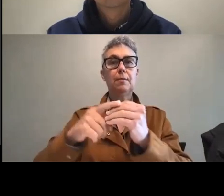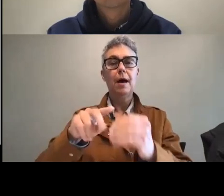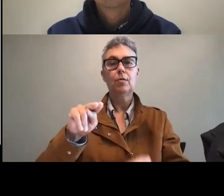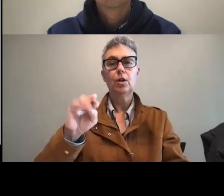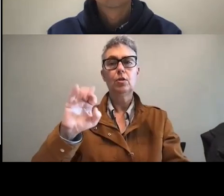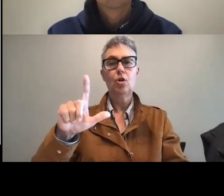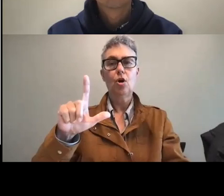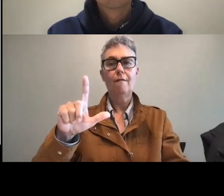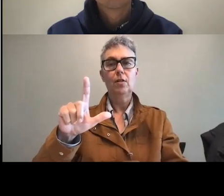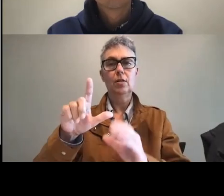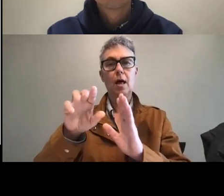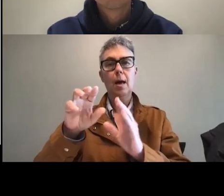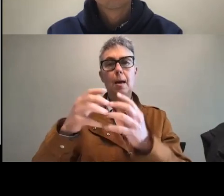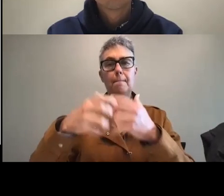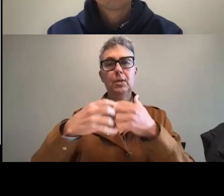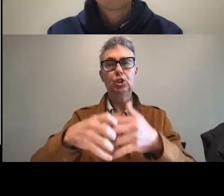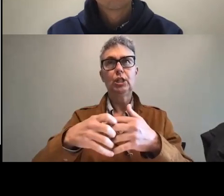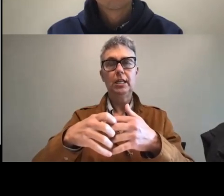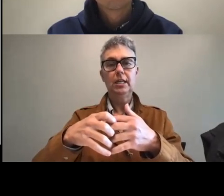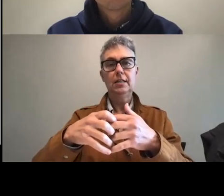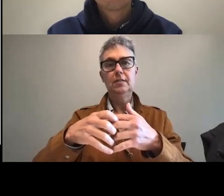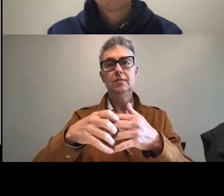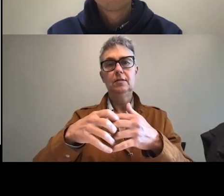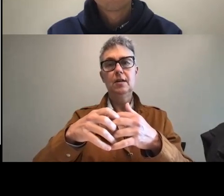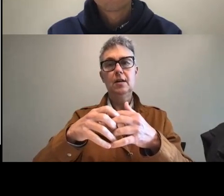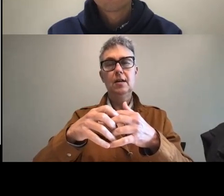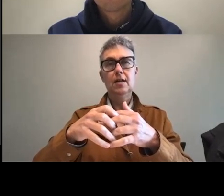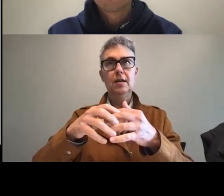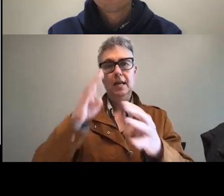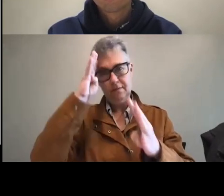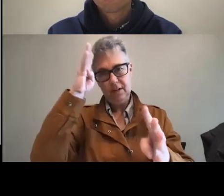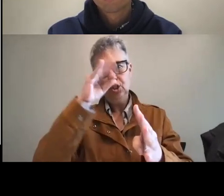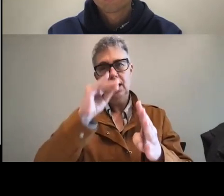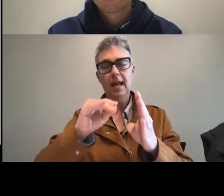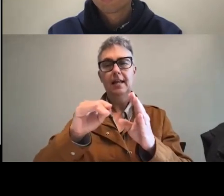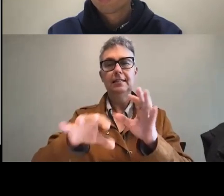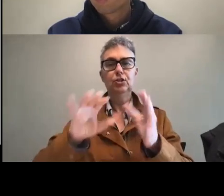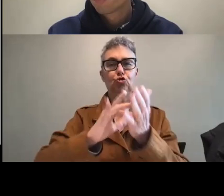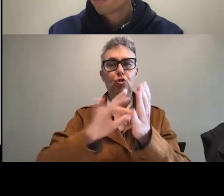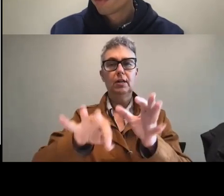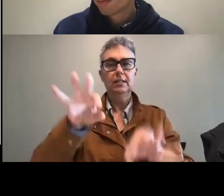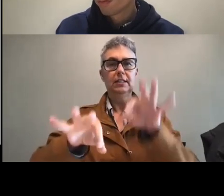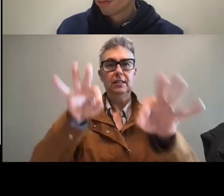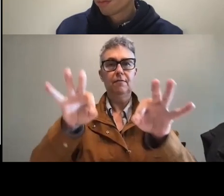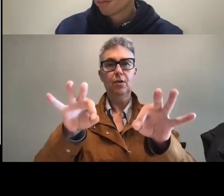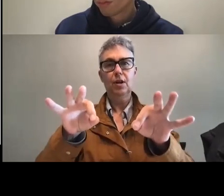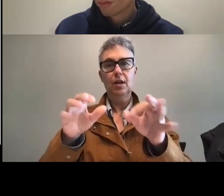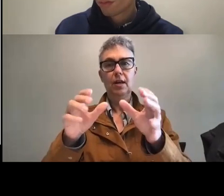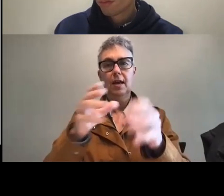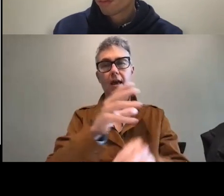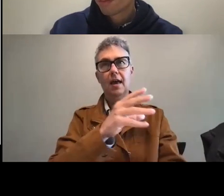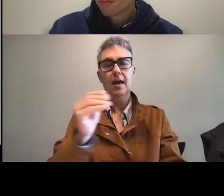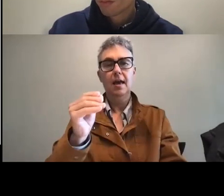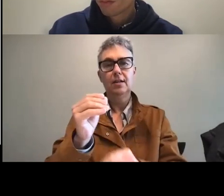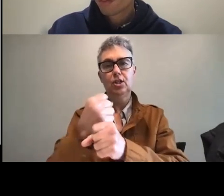learning algorithms for biology, including drug discovery, immunology, genetic engineering, and synthetic biology.